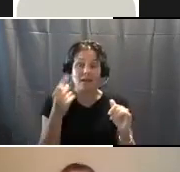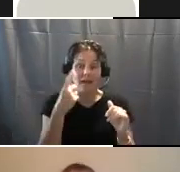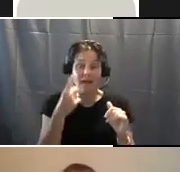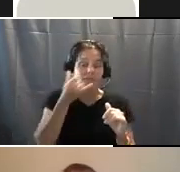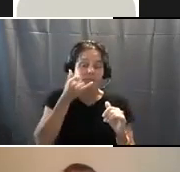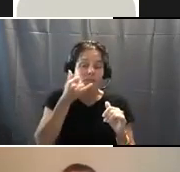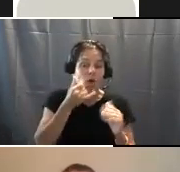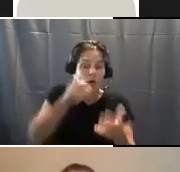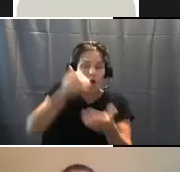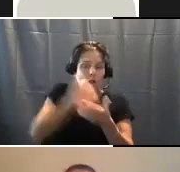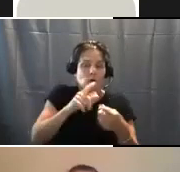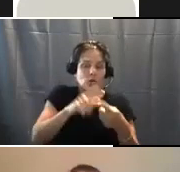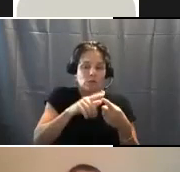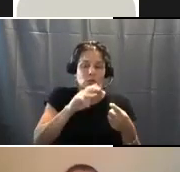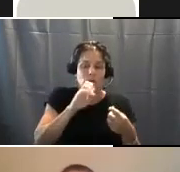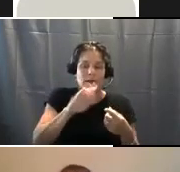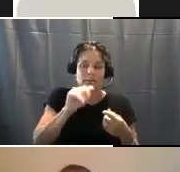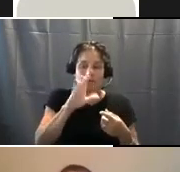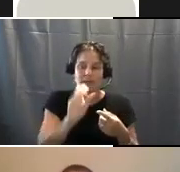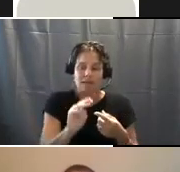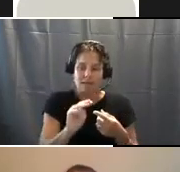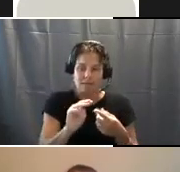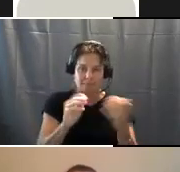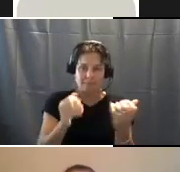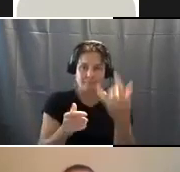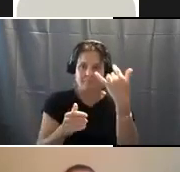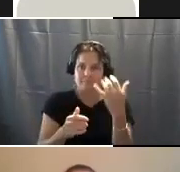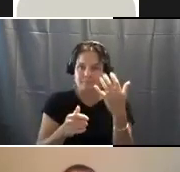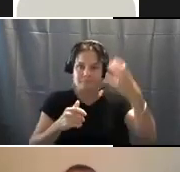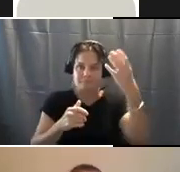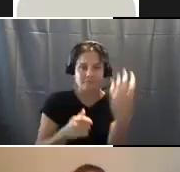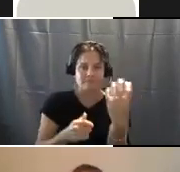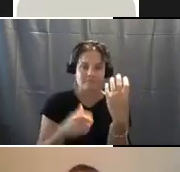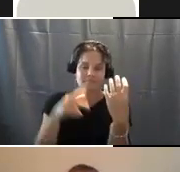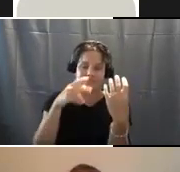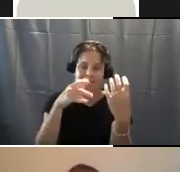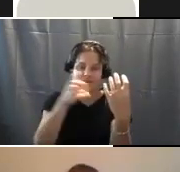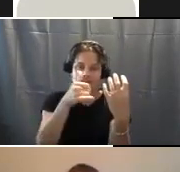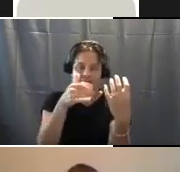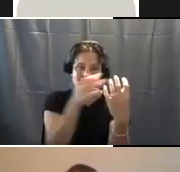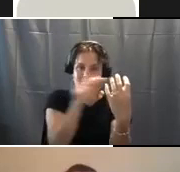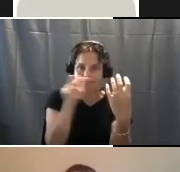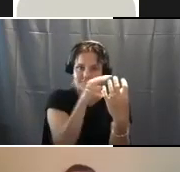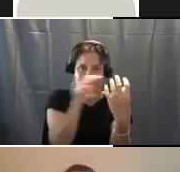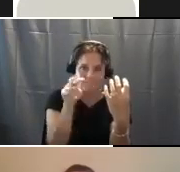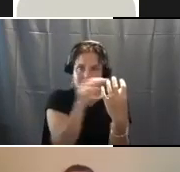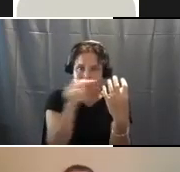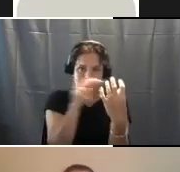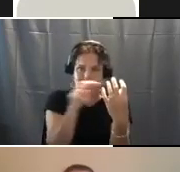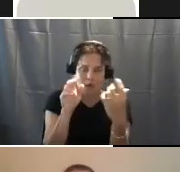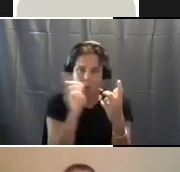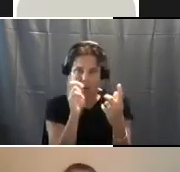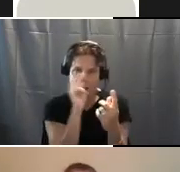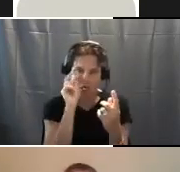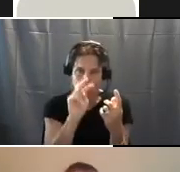to your webcam, because it can be distracting when you see somebody going live and their eyes are just moving from camera to camera. If you